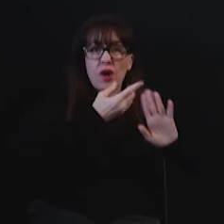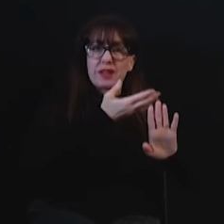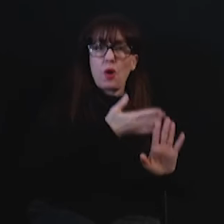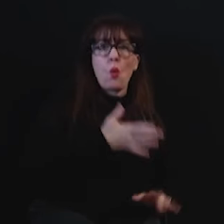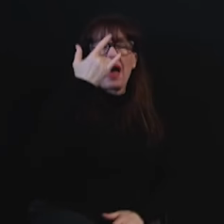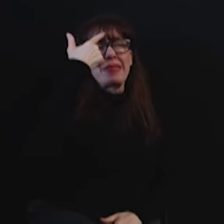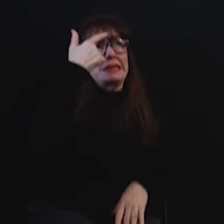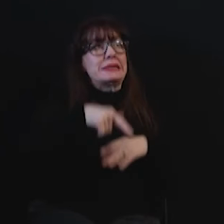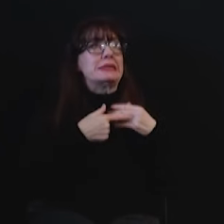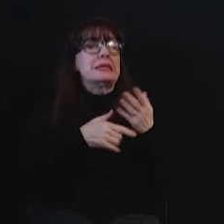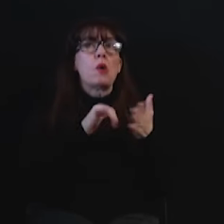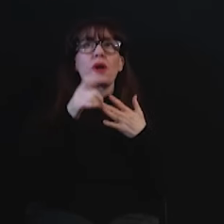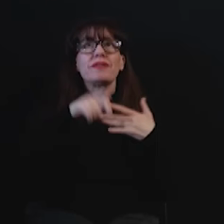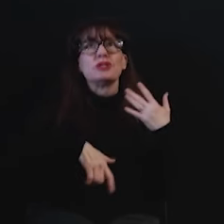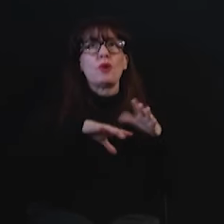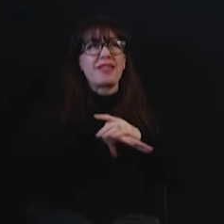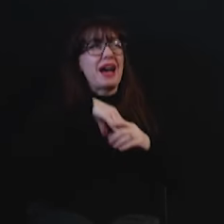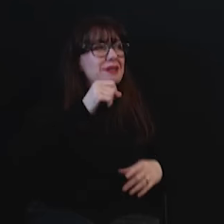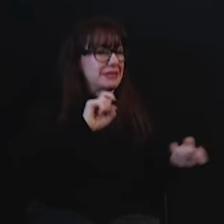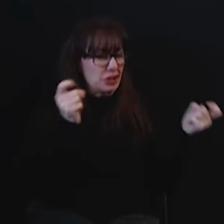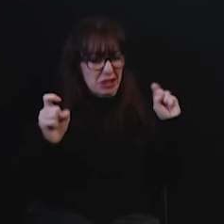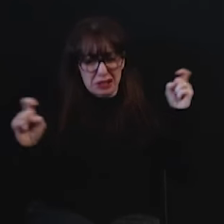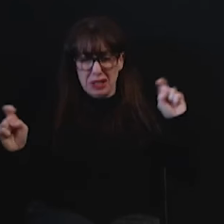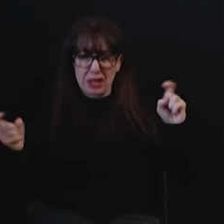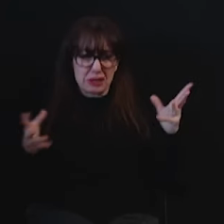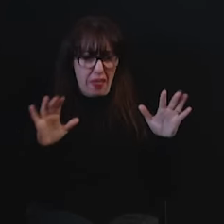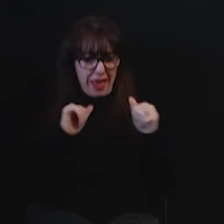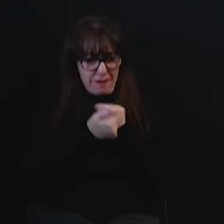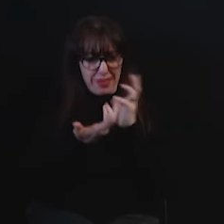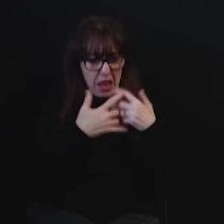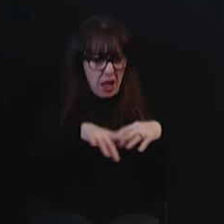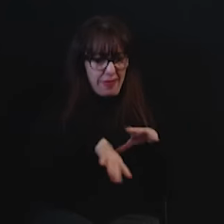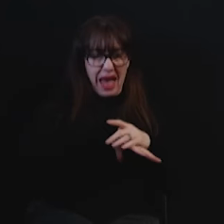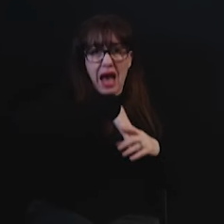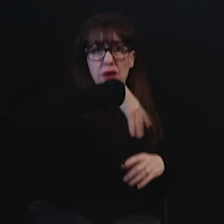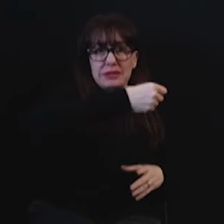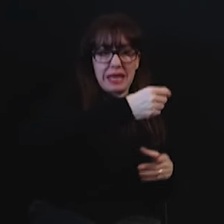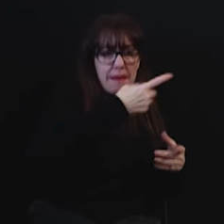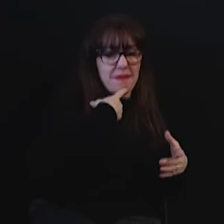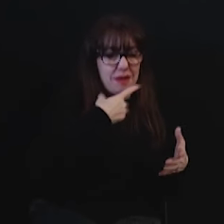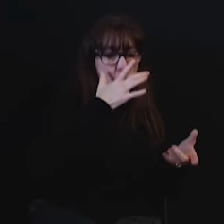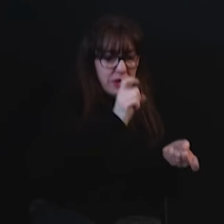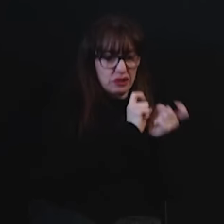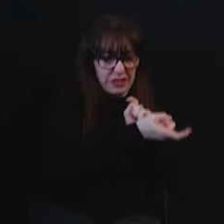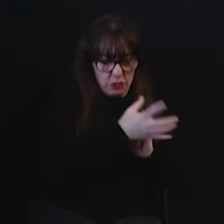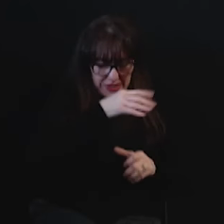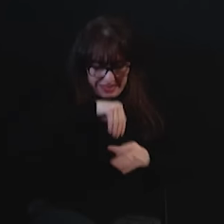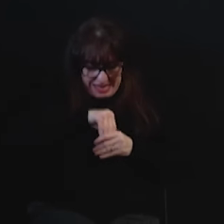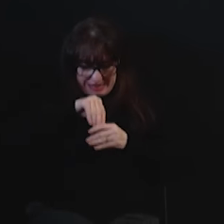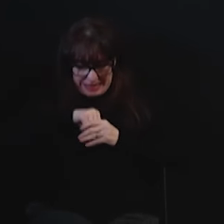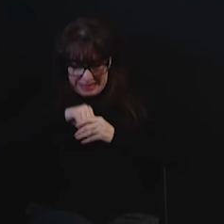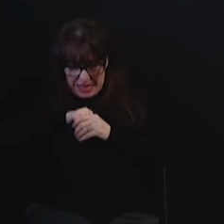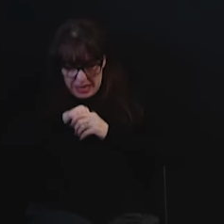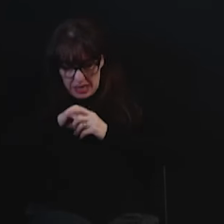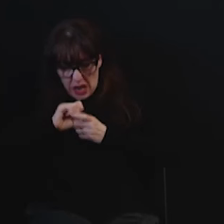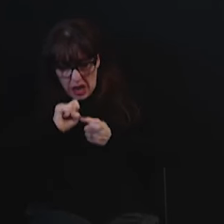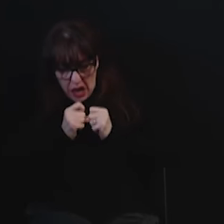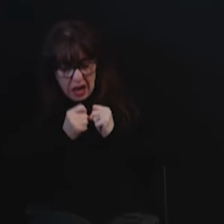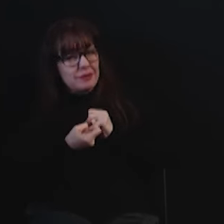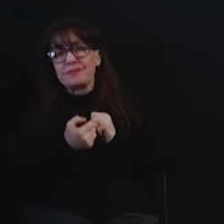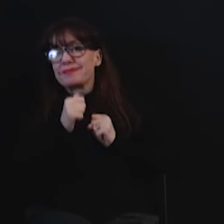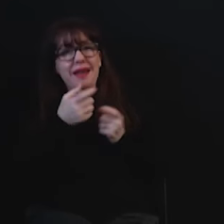start thinking about what they got to do on the outside, hoping that all these things they're doing on the outside are eventually going to change what's broken on the inside. That ain't